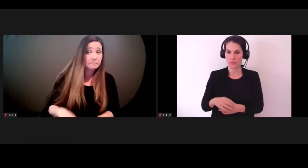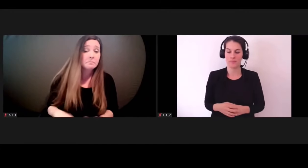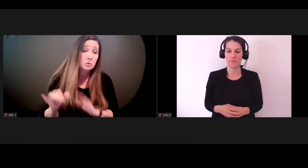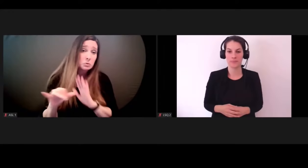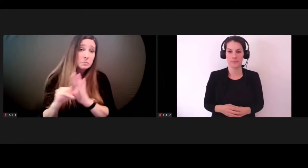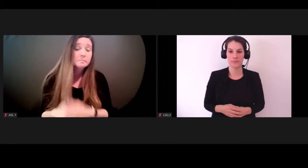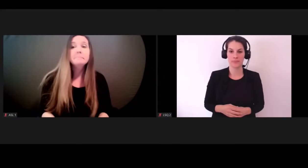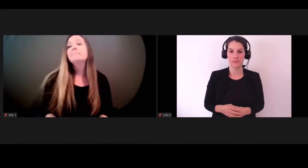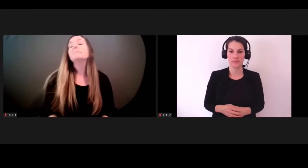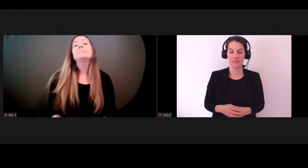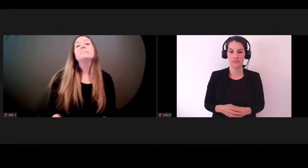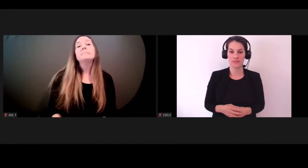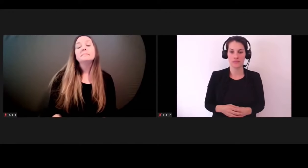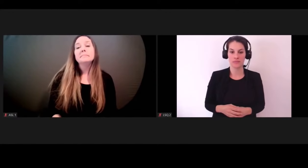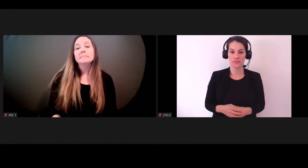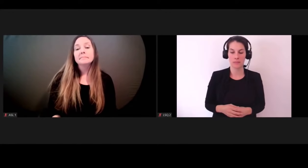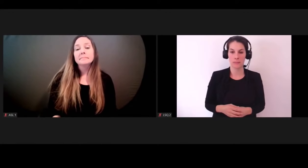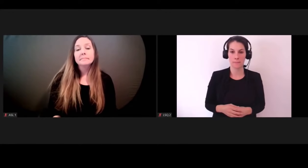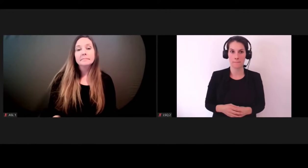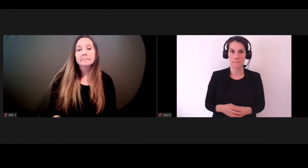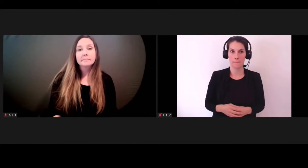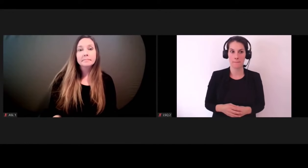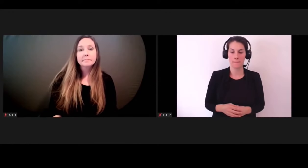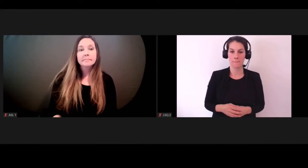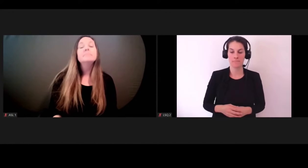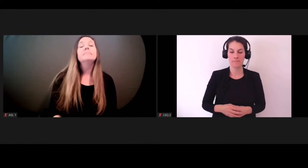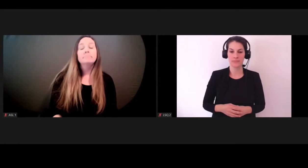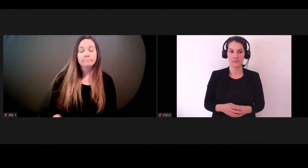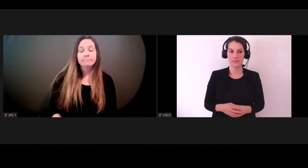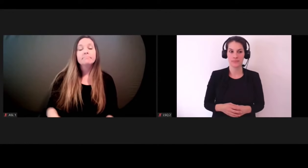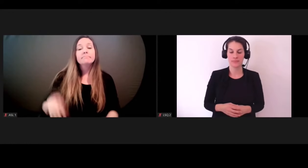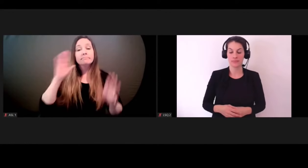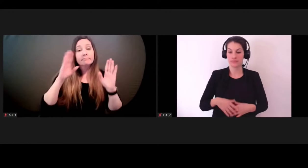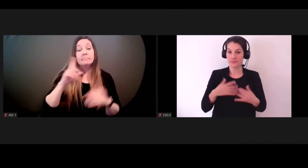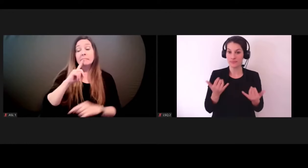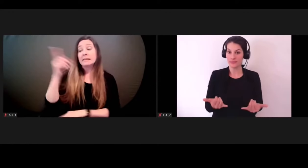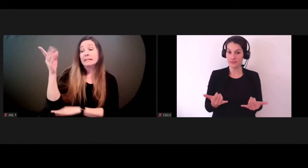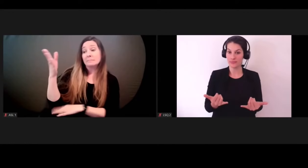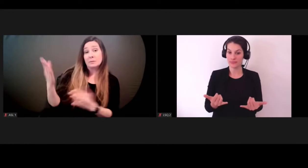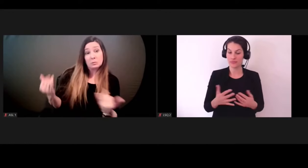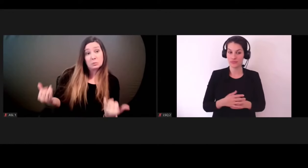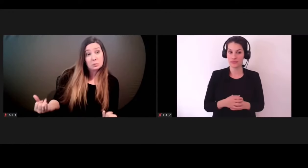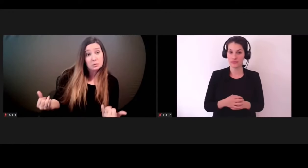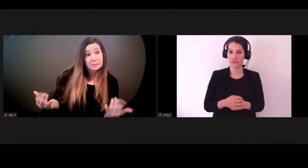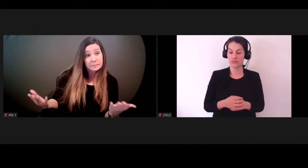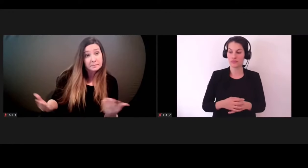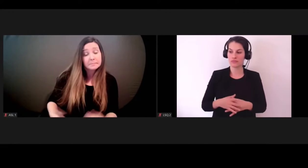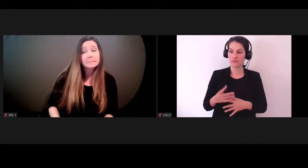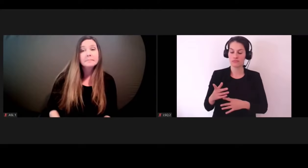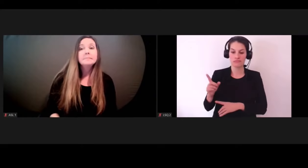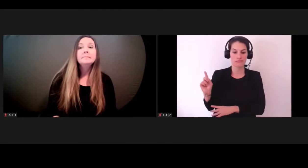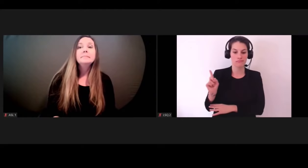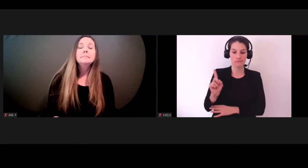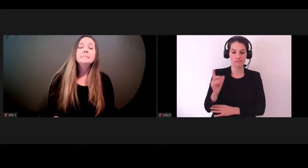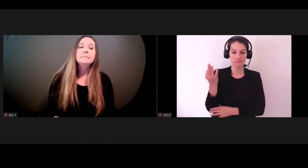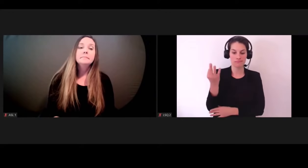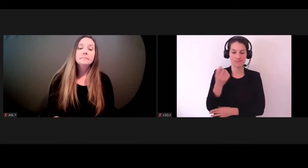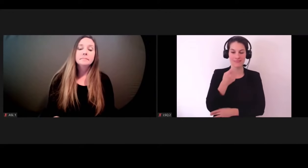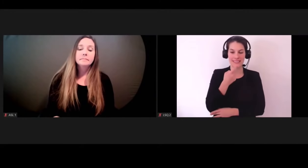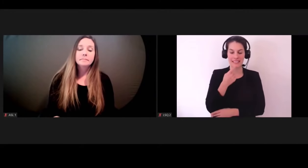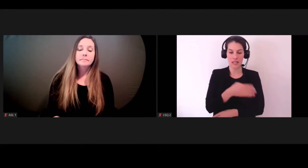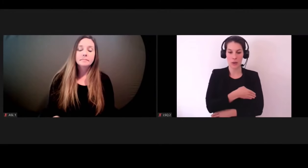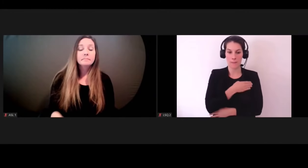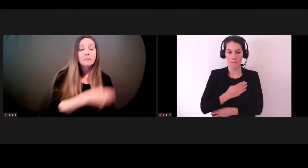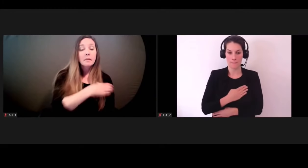All right. So our speakers today, aujourd'hui, nos interlocuteurs seront Mayor Jim